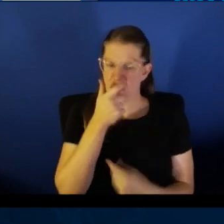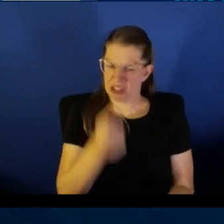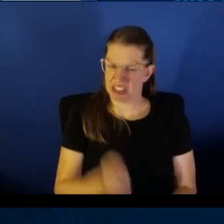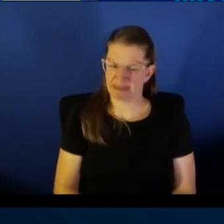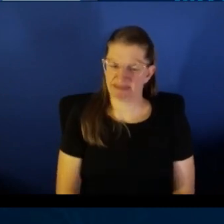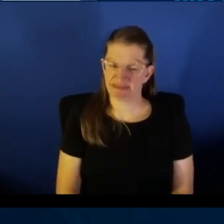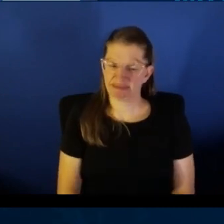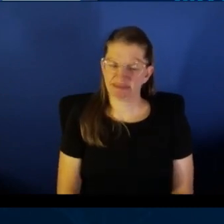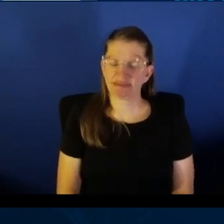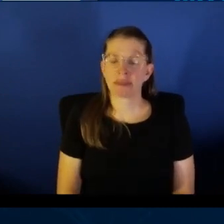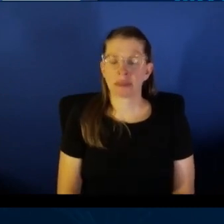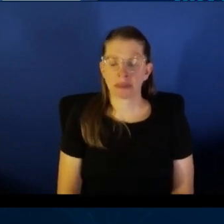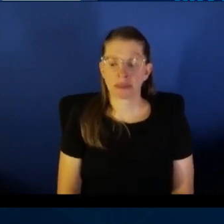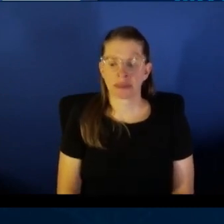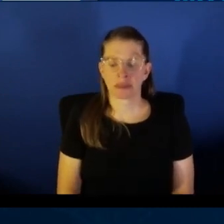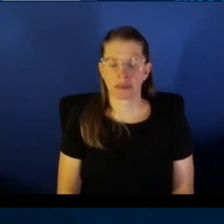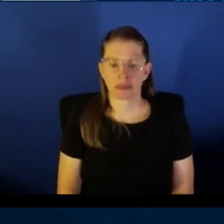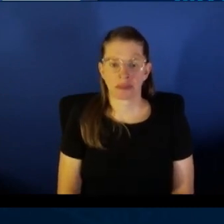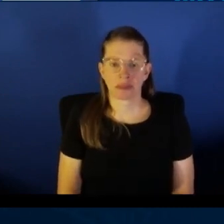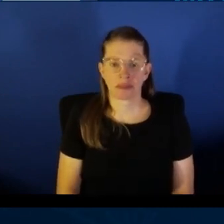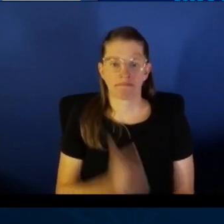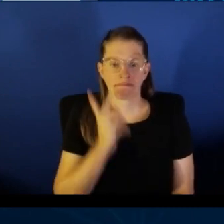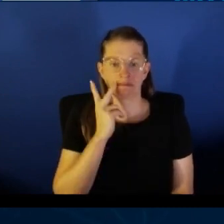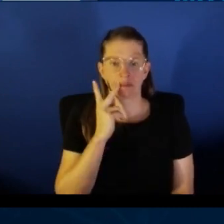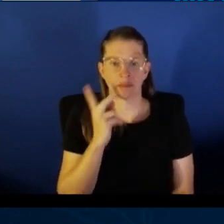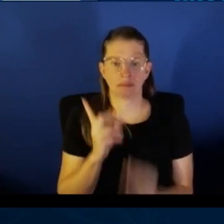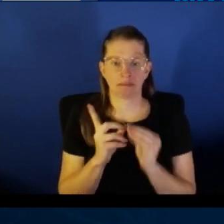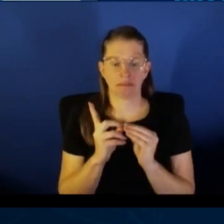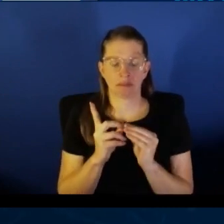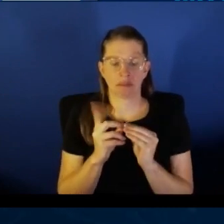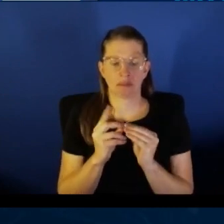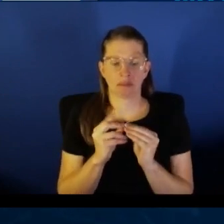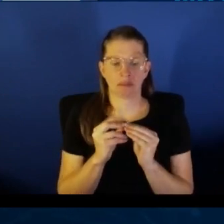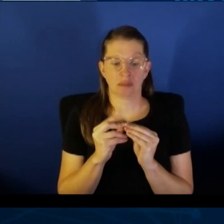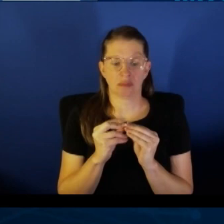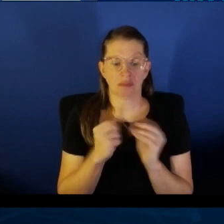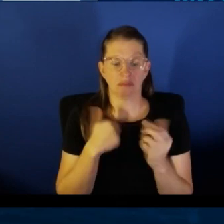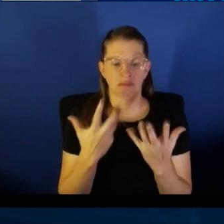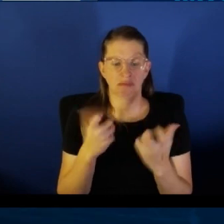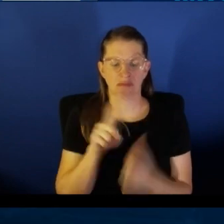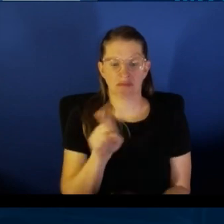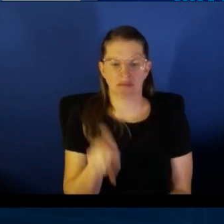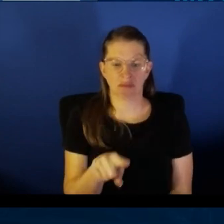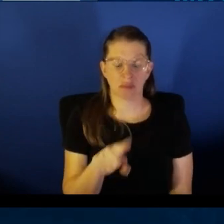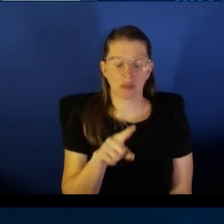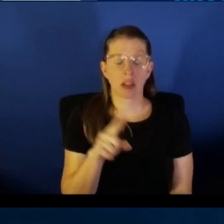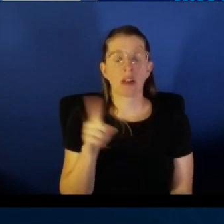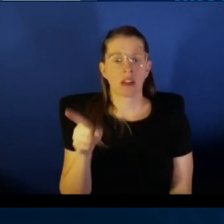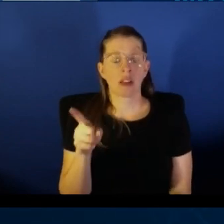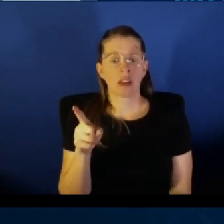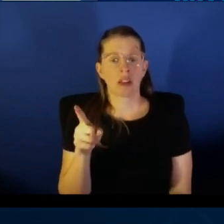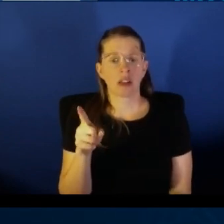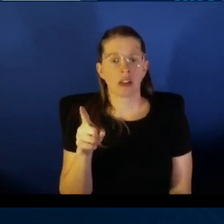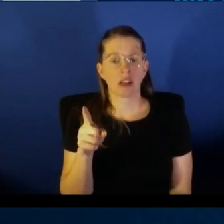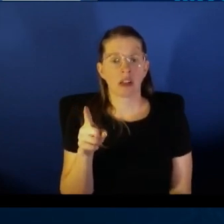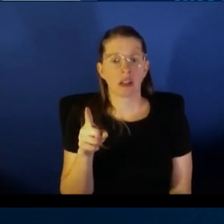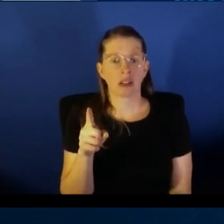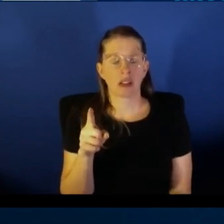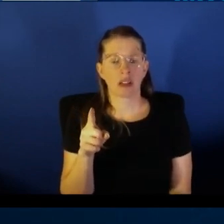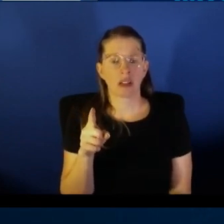up. Let me see. There was one other good one I wanted to ask about. It is reported, Yenling is